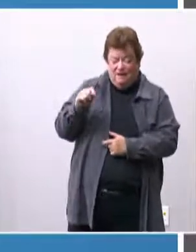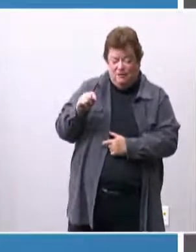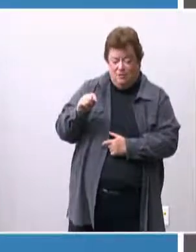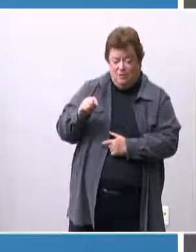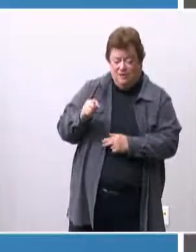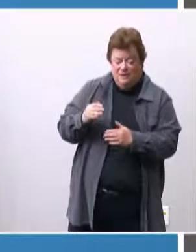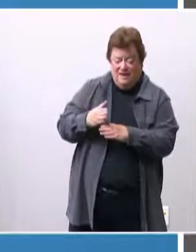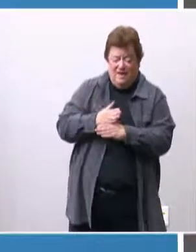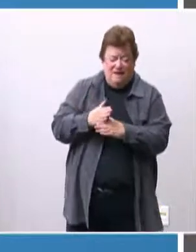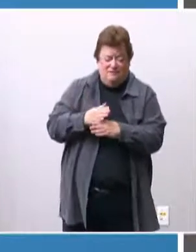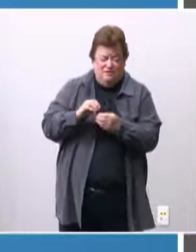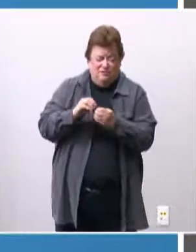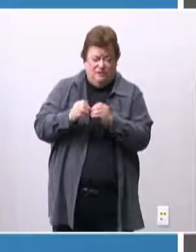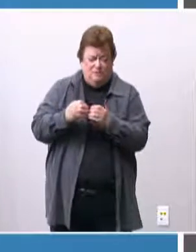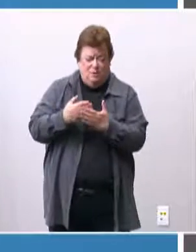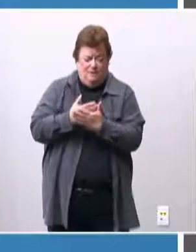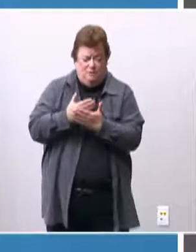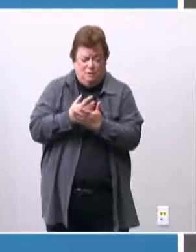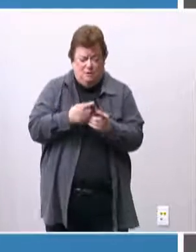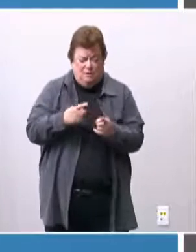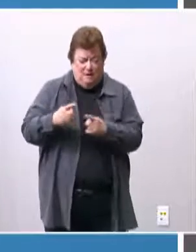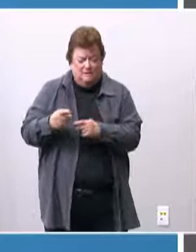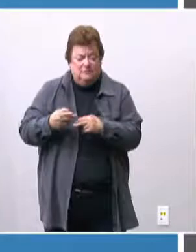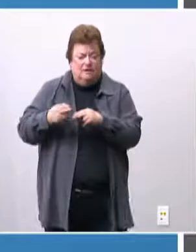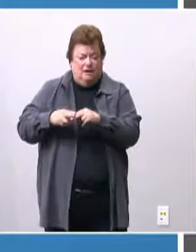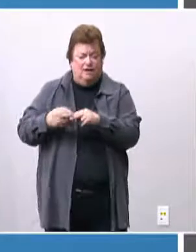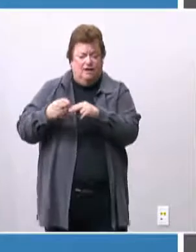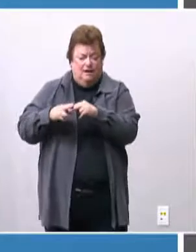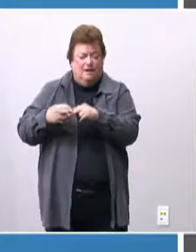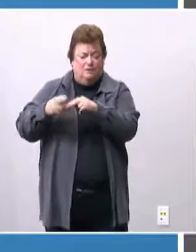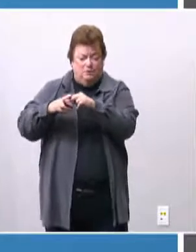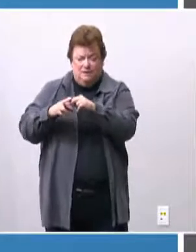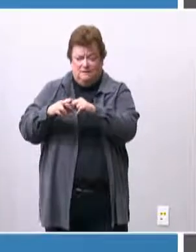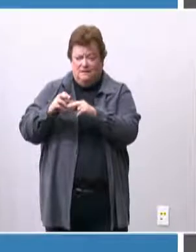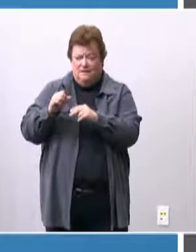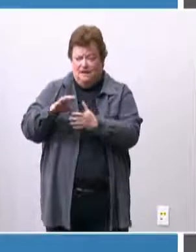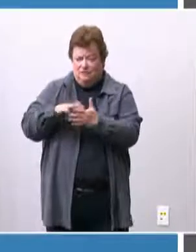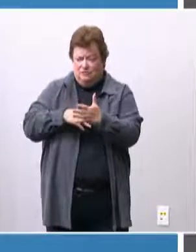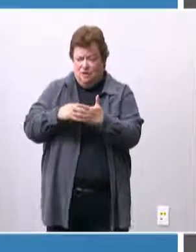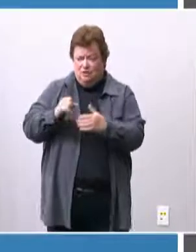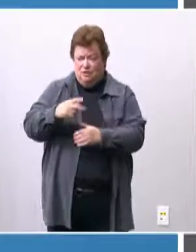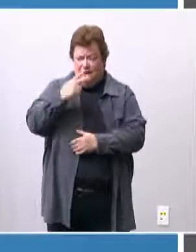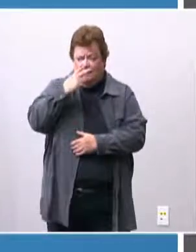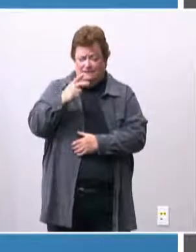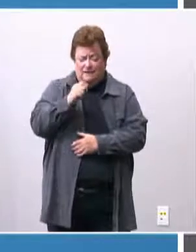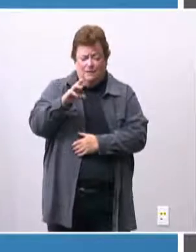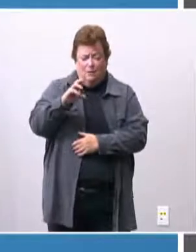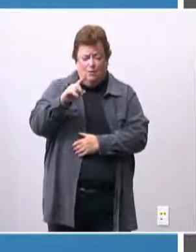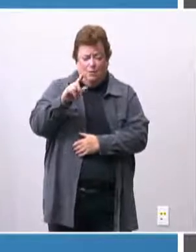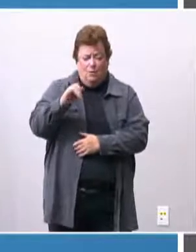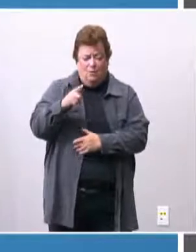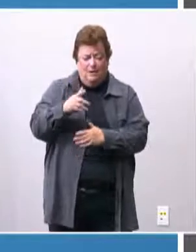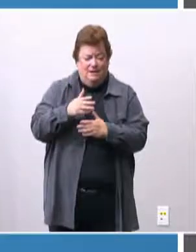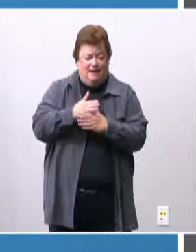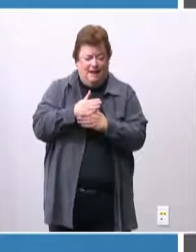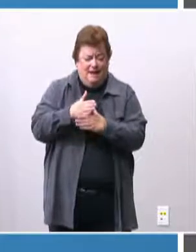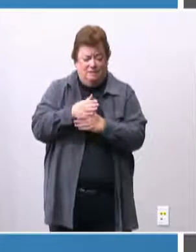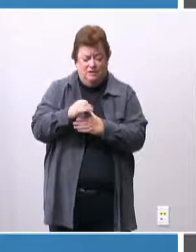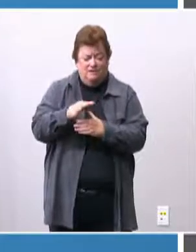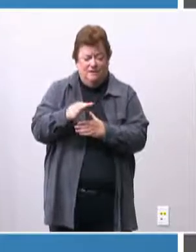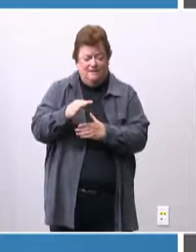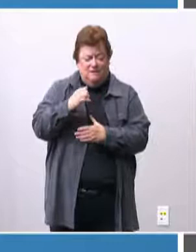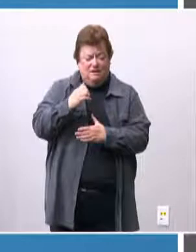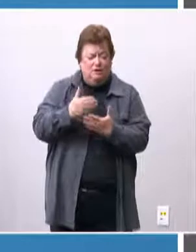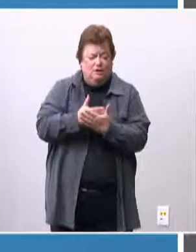of new cases has been increasing steadily. On the chart, you can see the 7-day rolling average of new daily